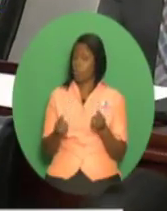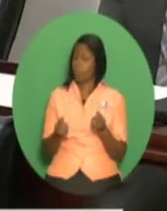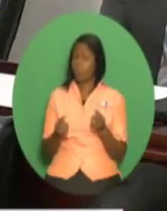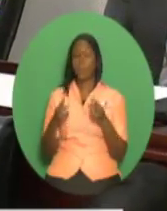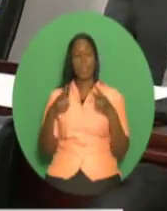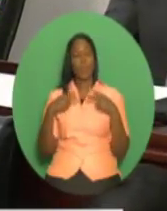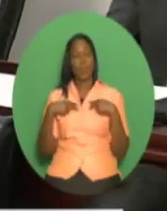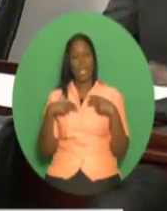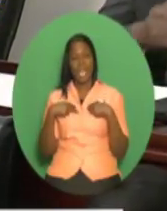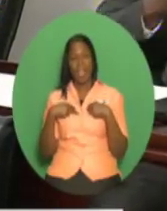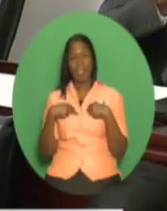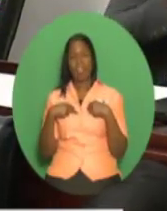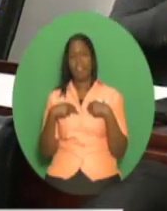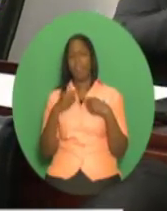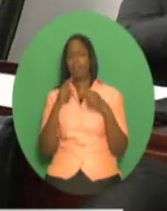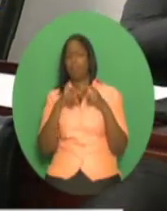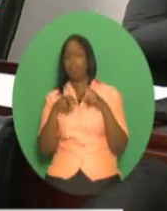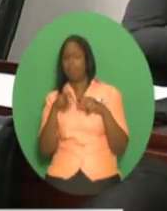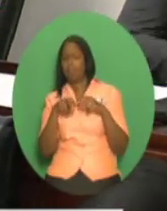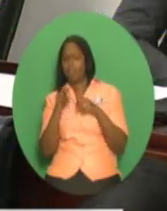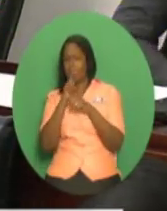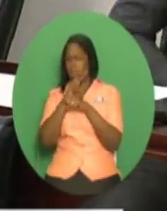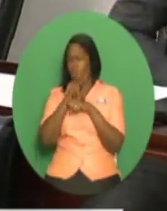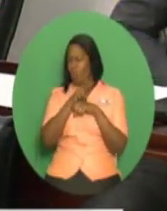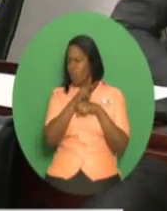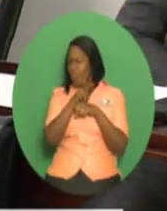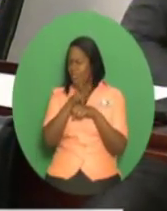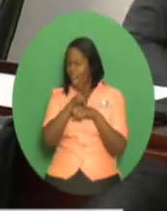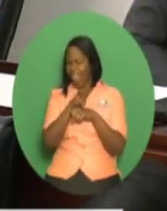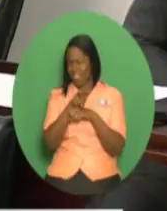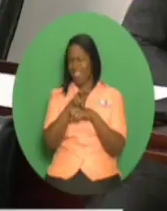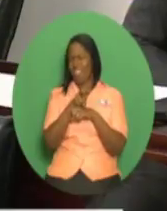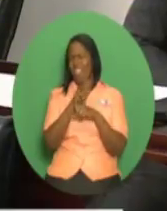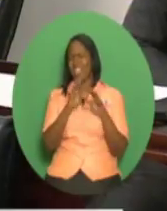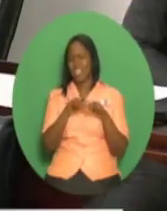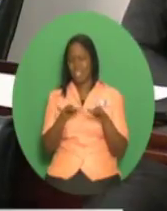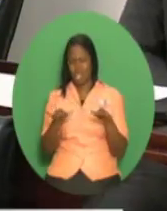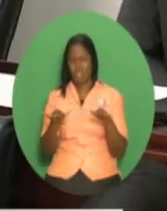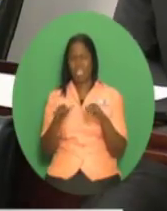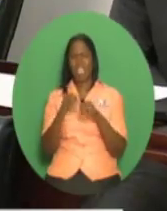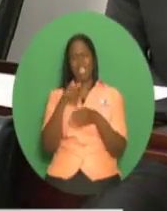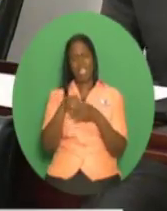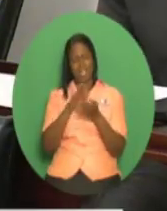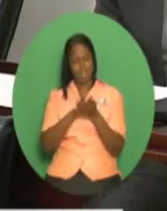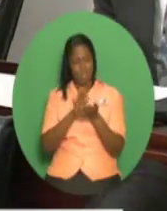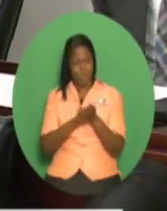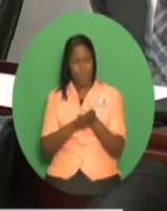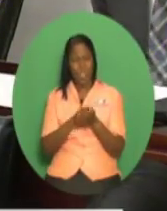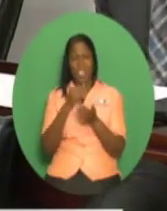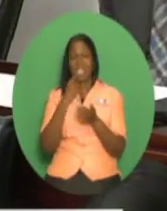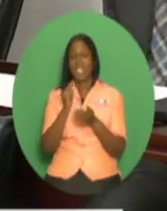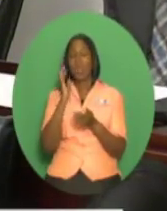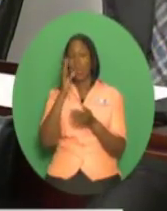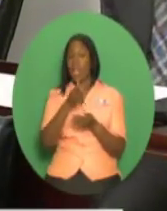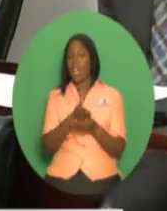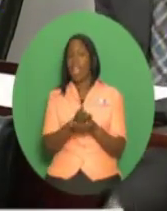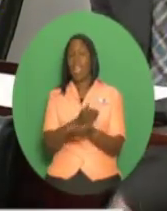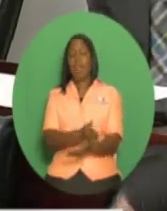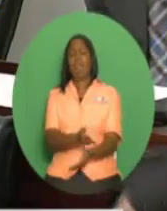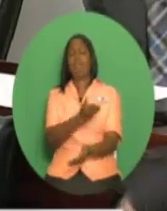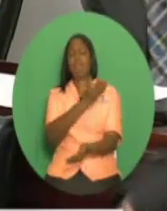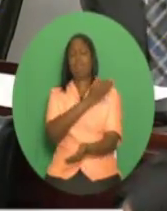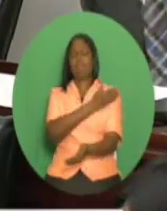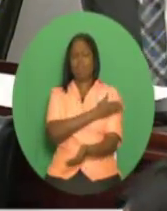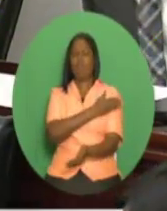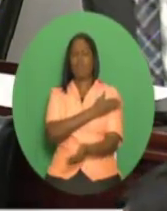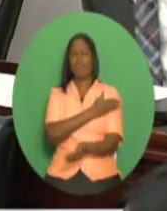is designed to improve the levels of teaching and learning in our schools. It has